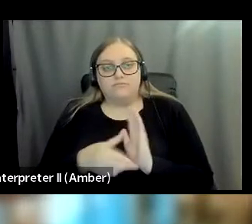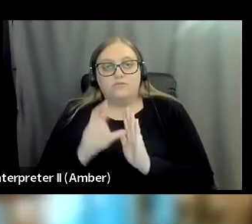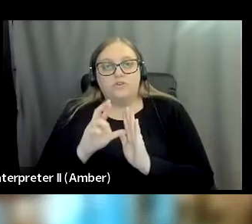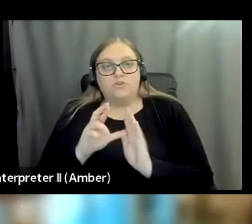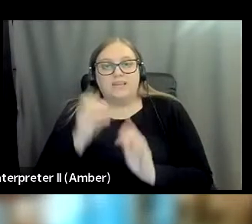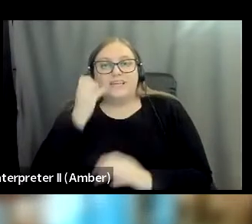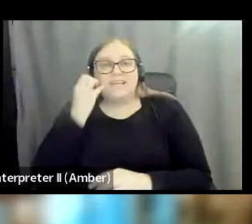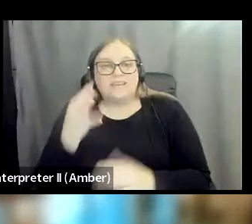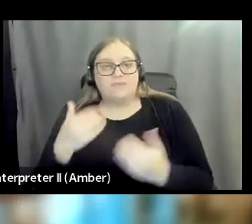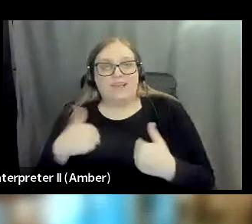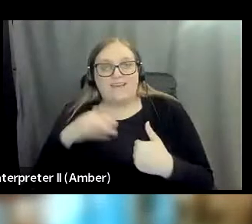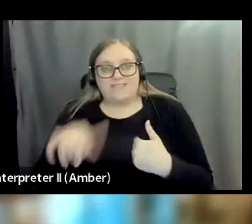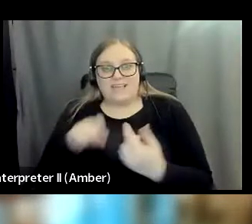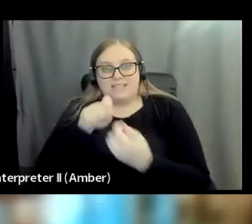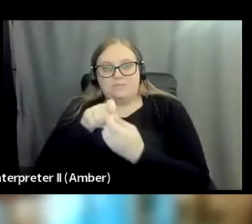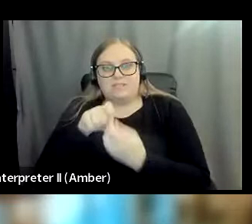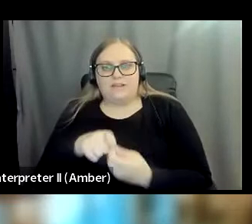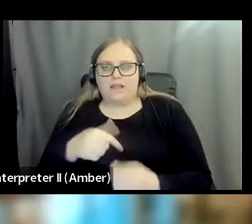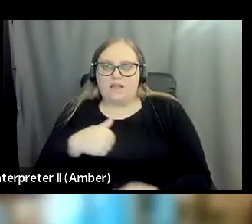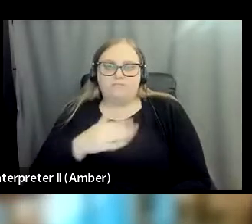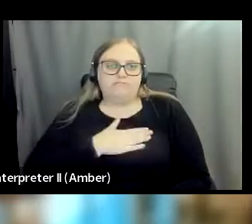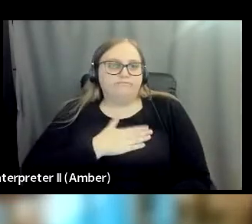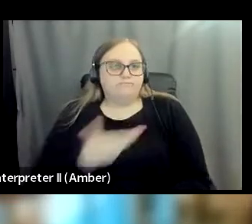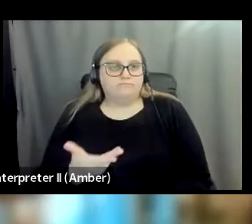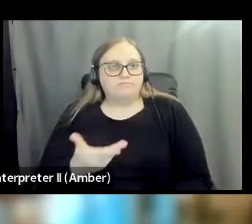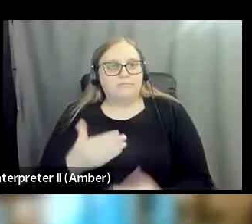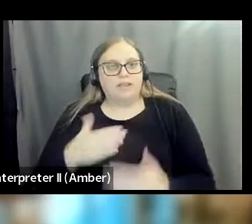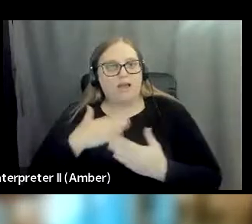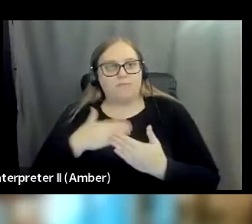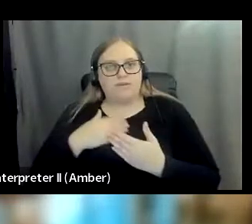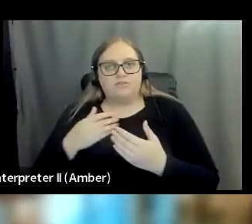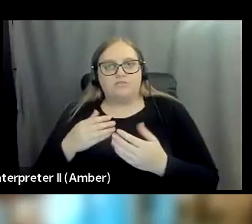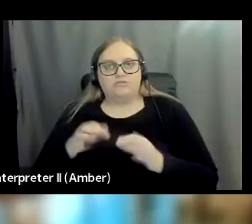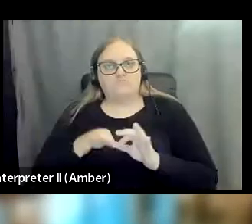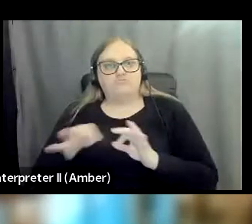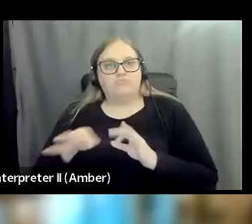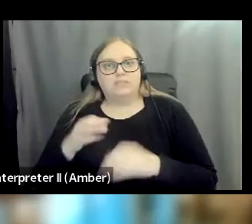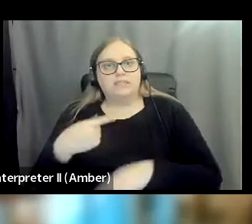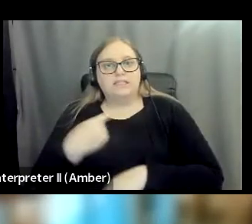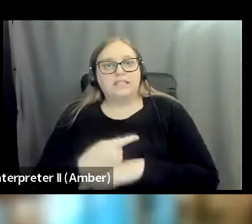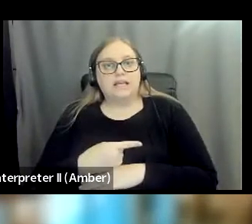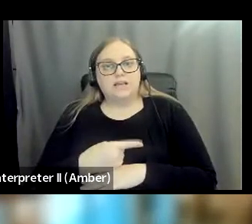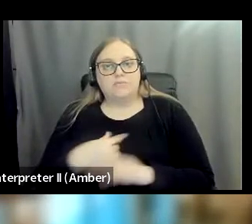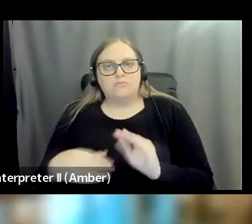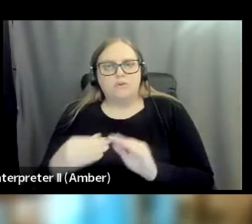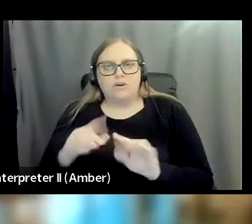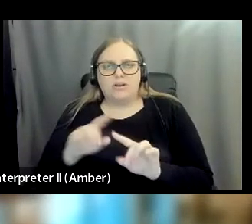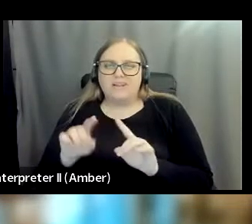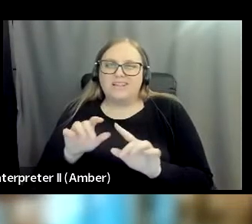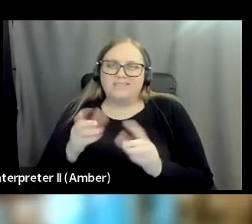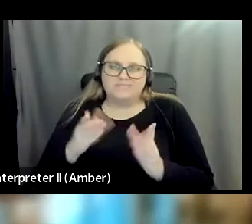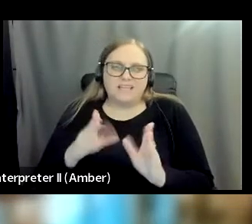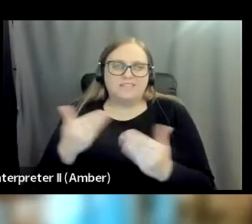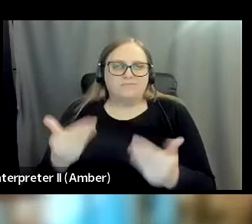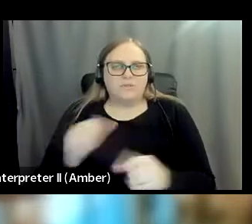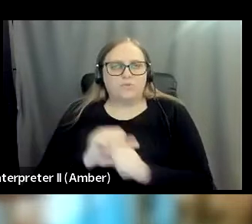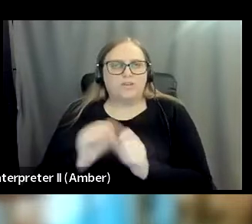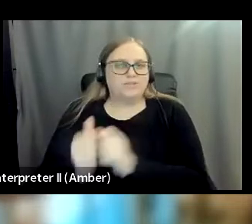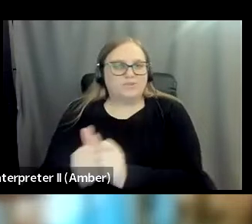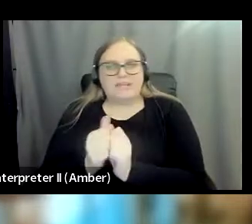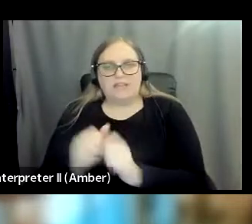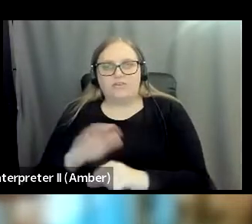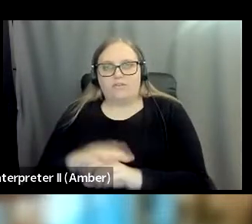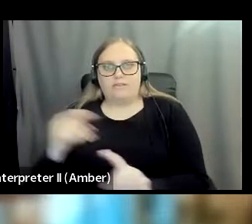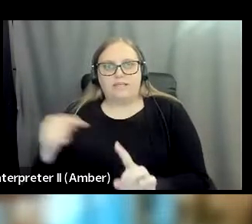that specificity, I'd be more than happy to extend the date further out, but let's work together on this and